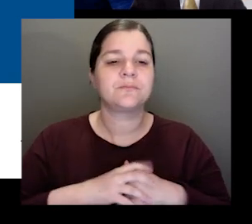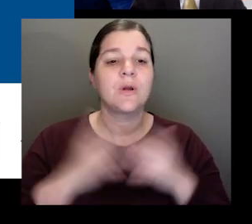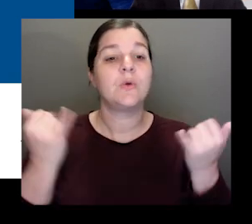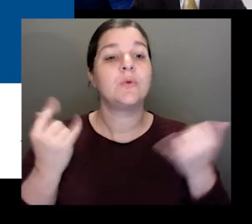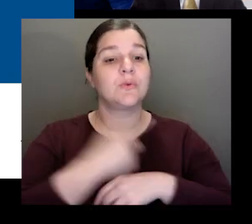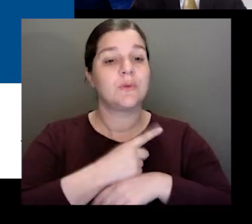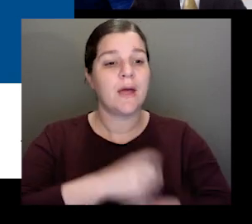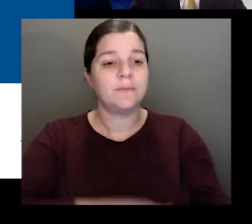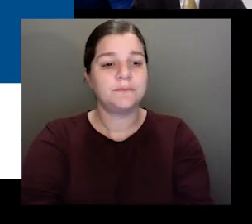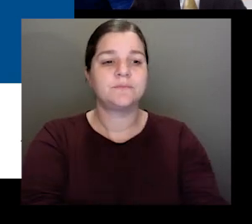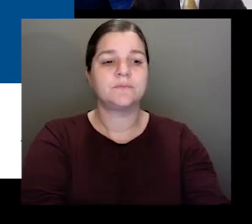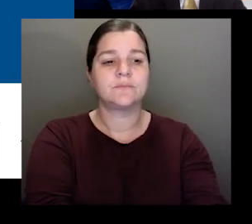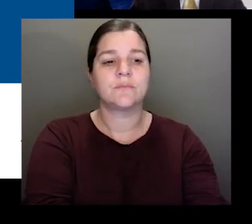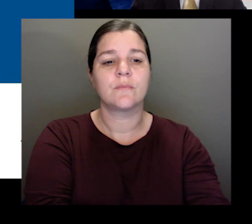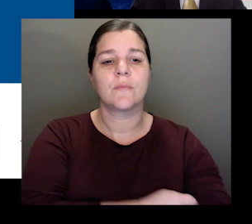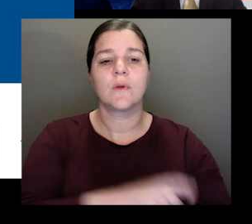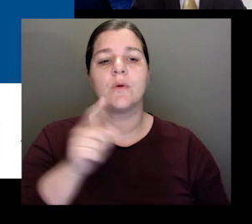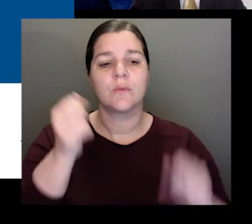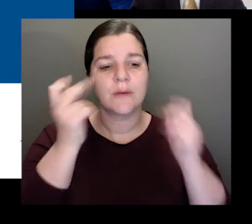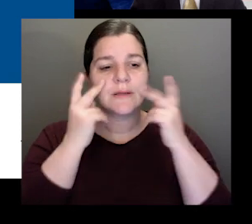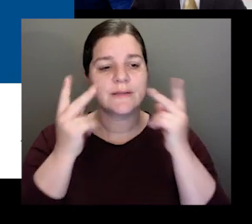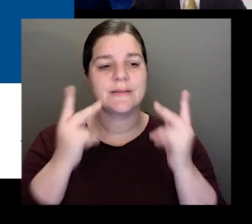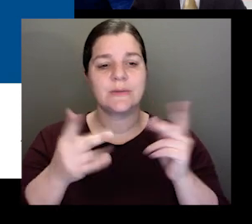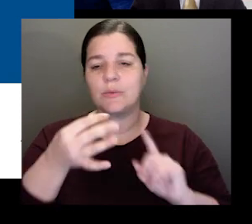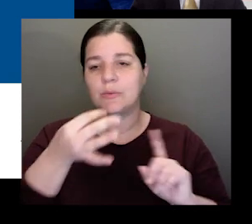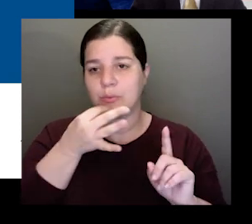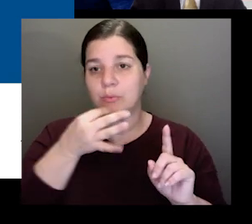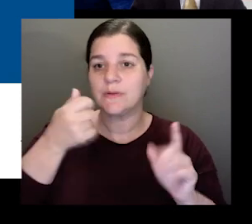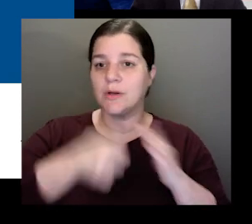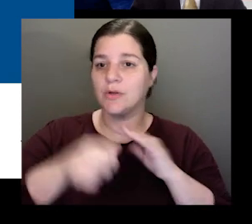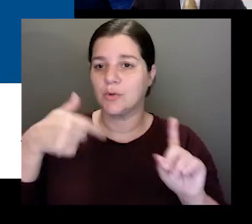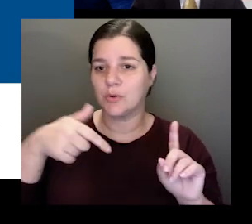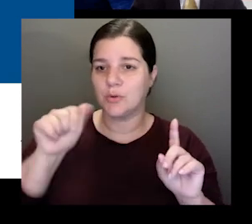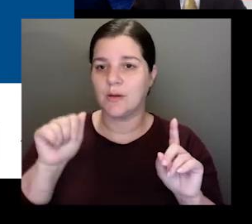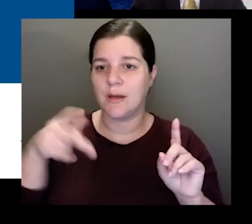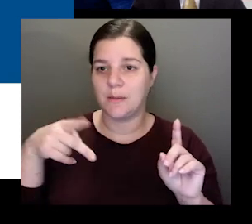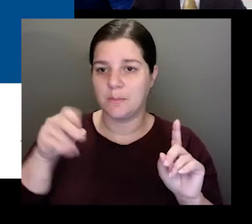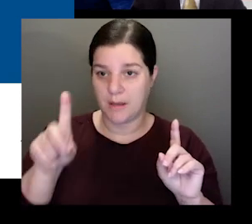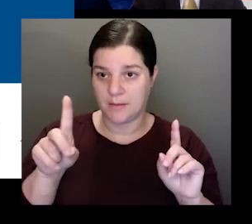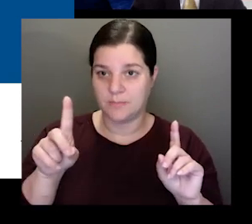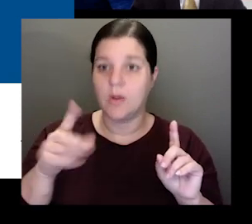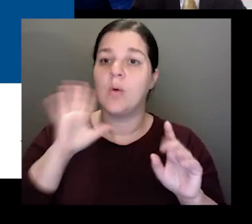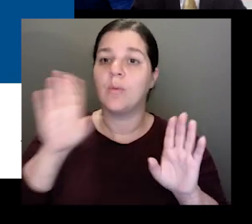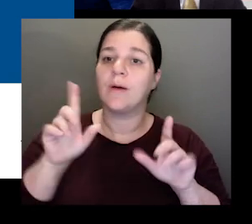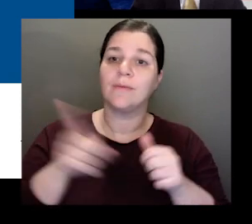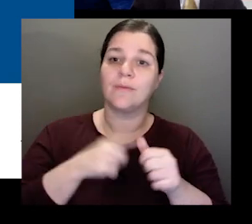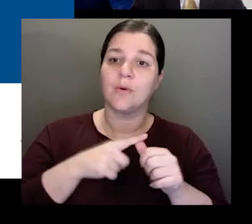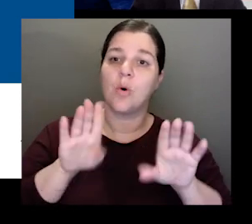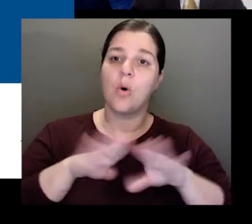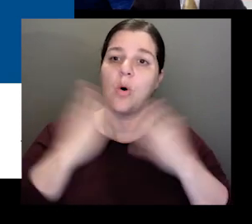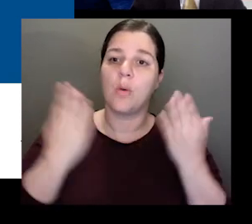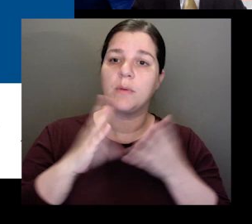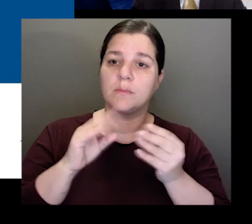which you can also find a link to in the Q&A pod. First, we'll have opening remarks by Dr. David Mussington,